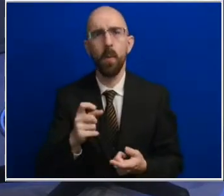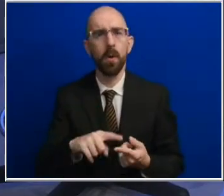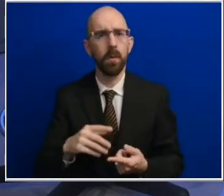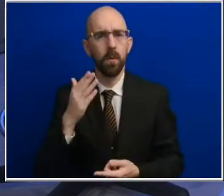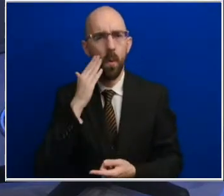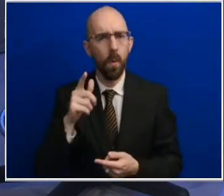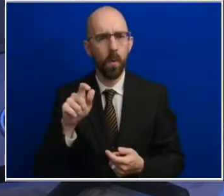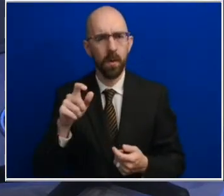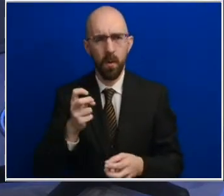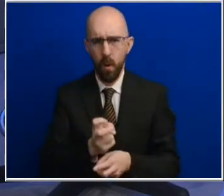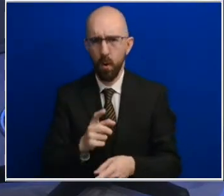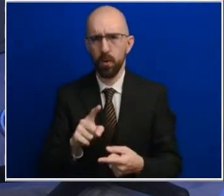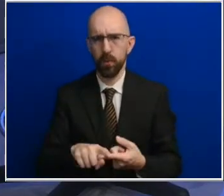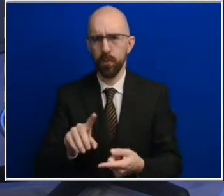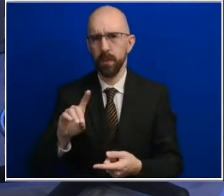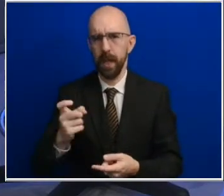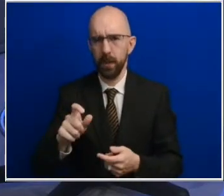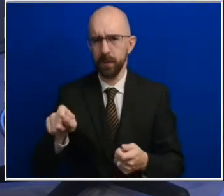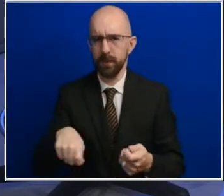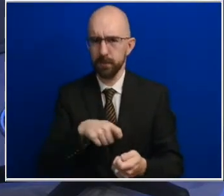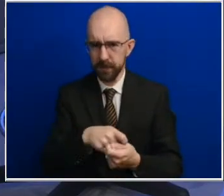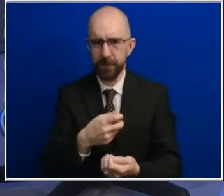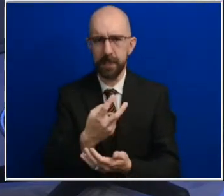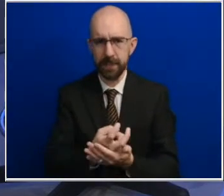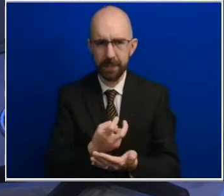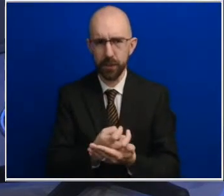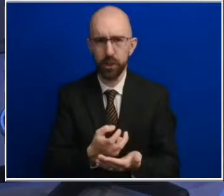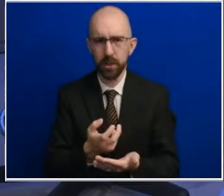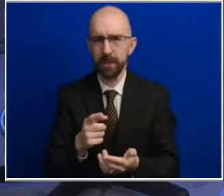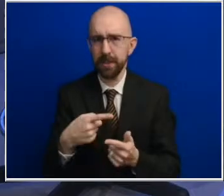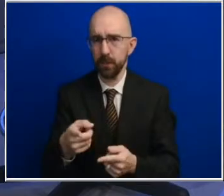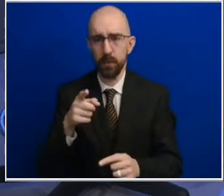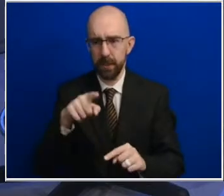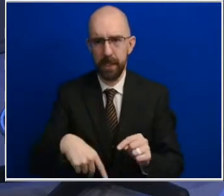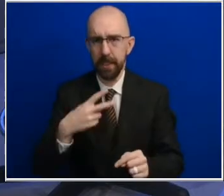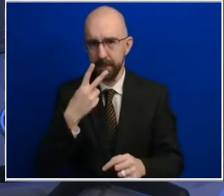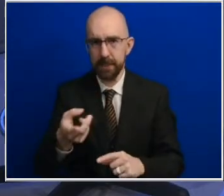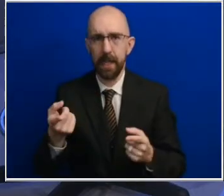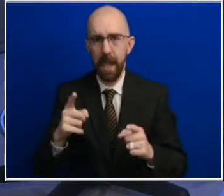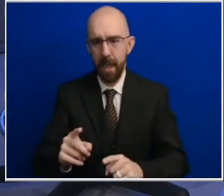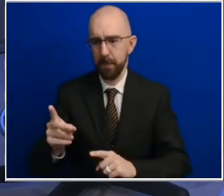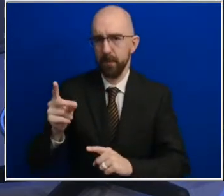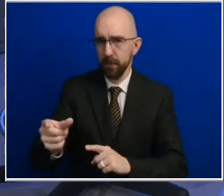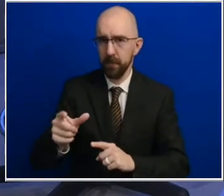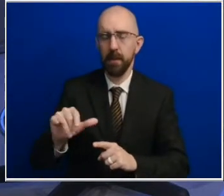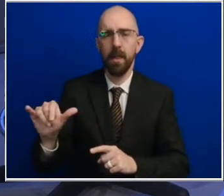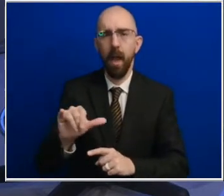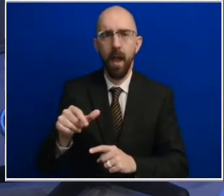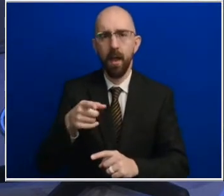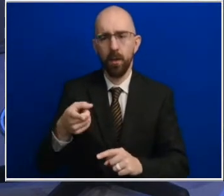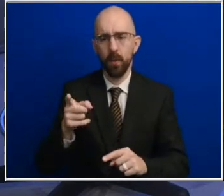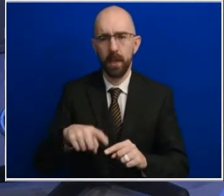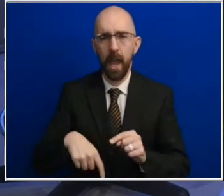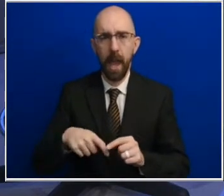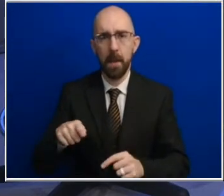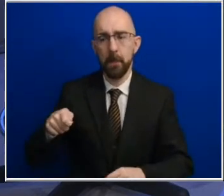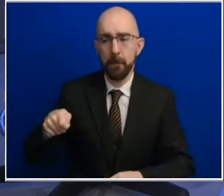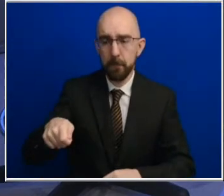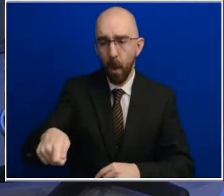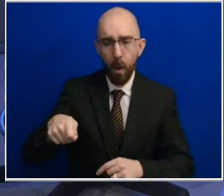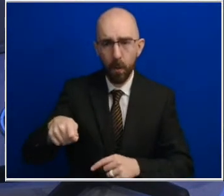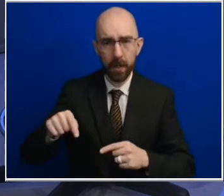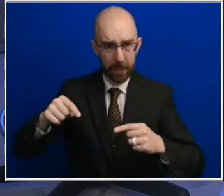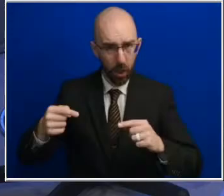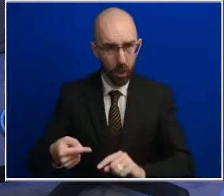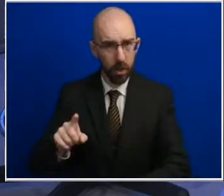specifics of seizures or epilepsy since you can't see it happen on command? Like you can't poke it and say, does it hurt?